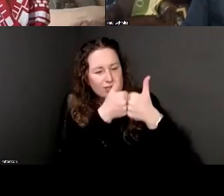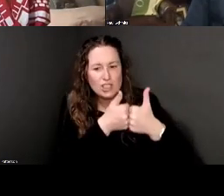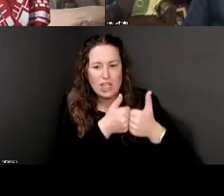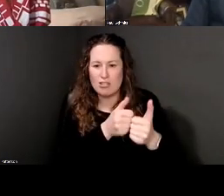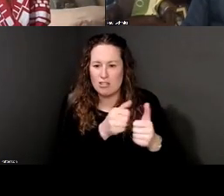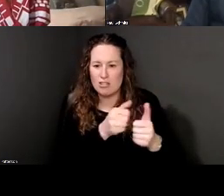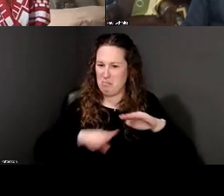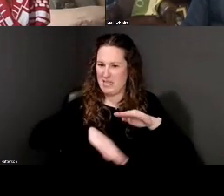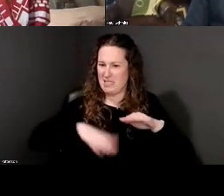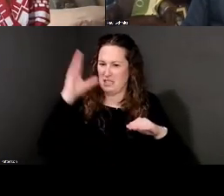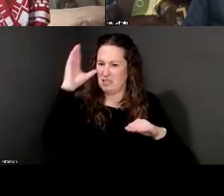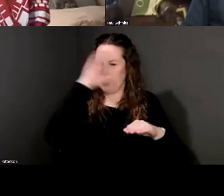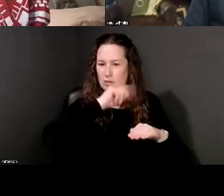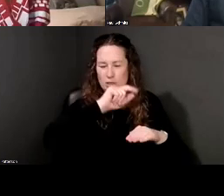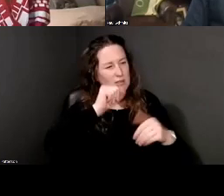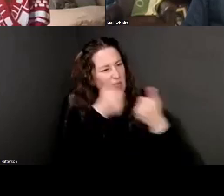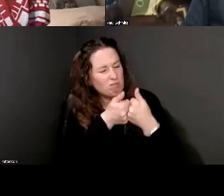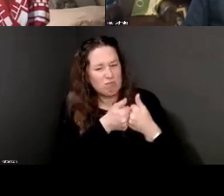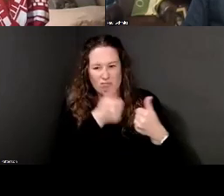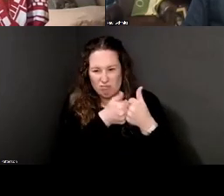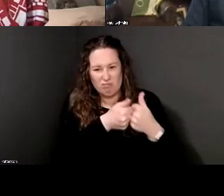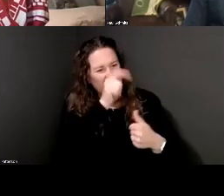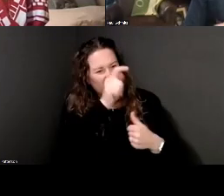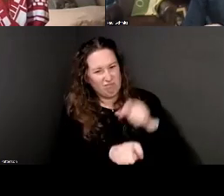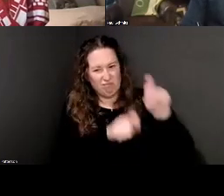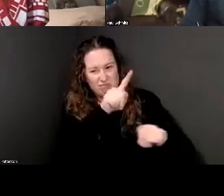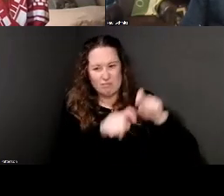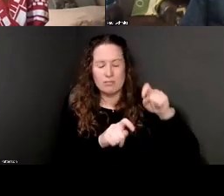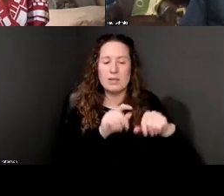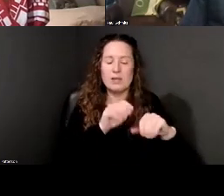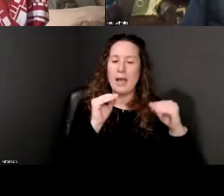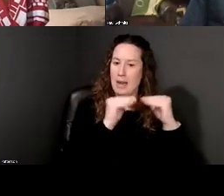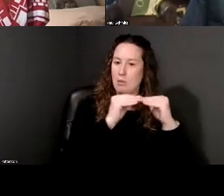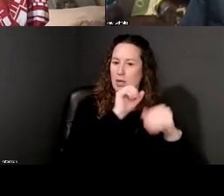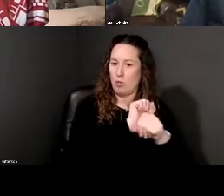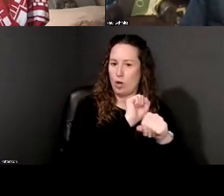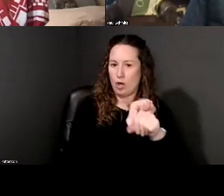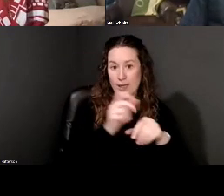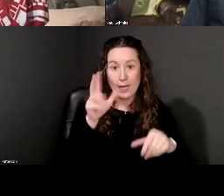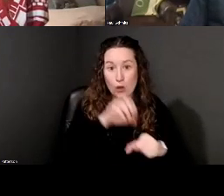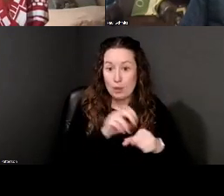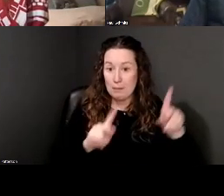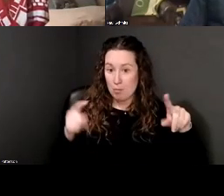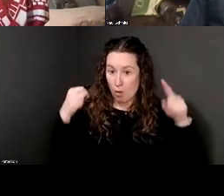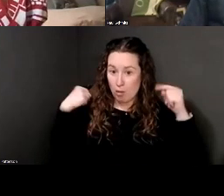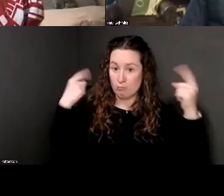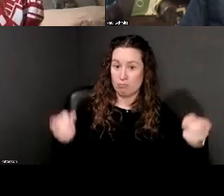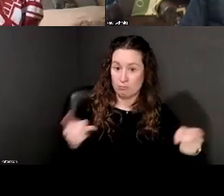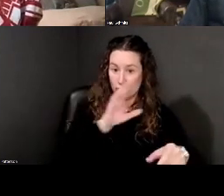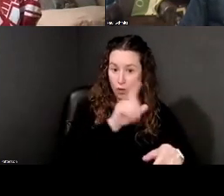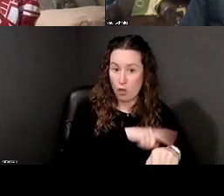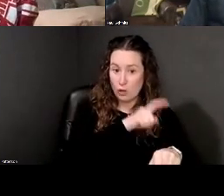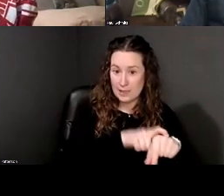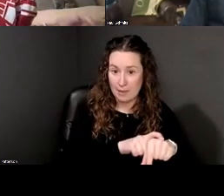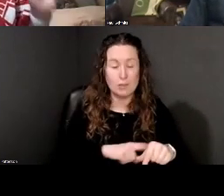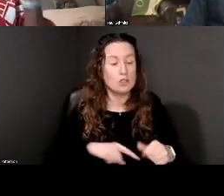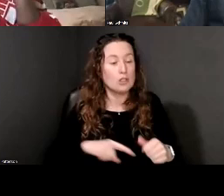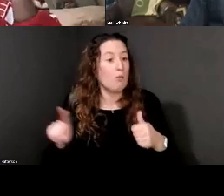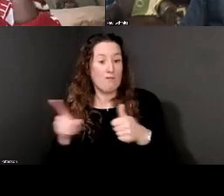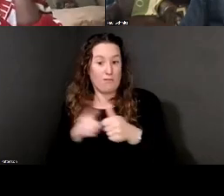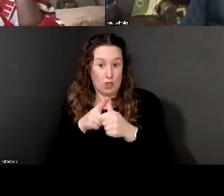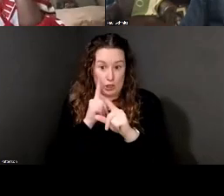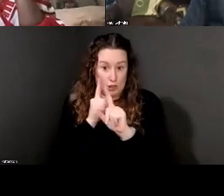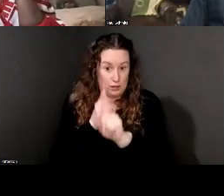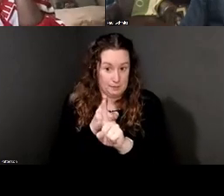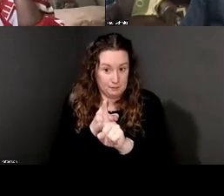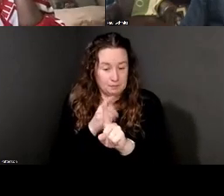assumptions that went into a lot of the equity work, even folks who've been doing it for a while. So my first point is that I